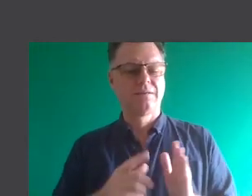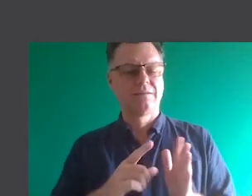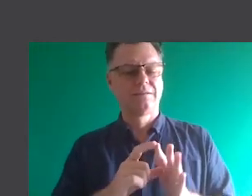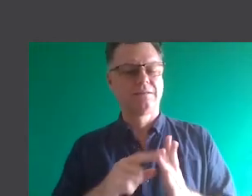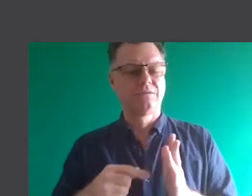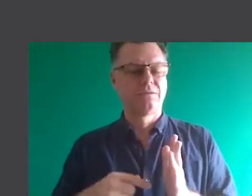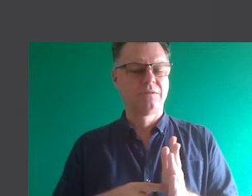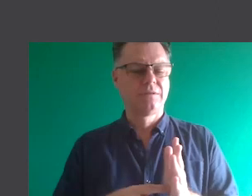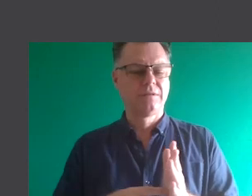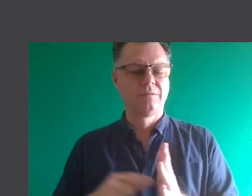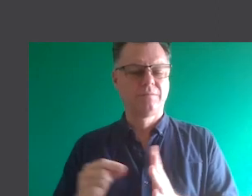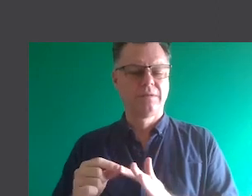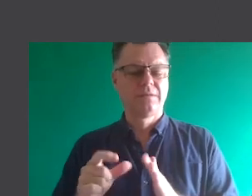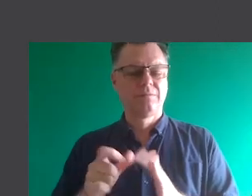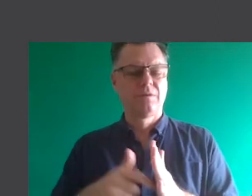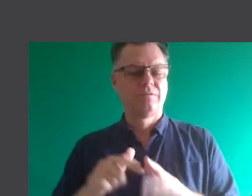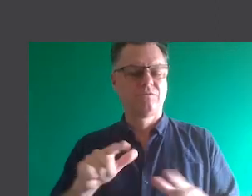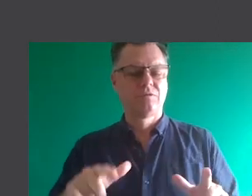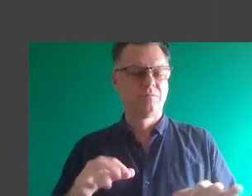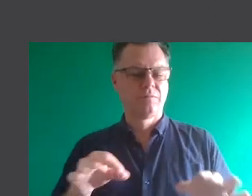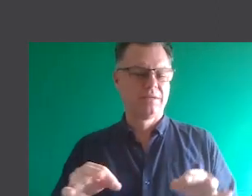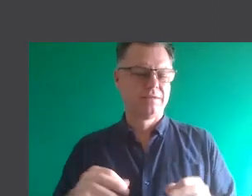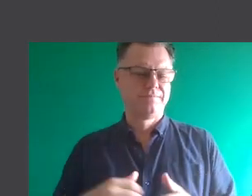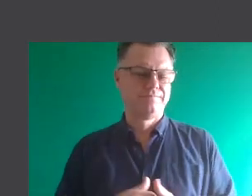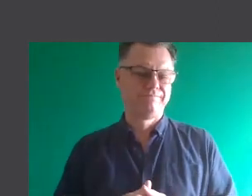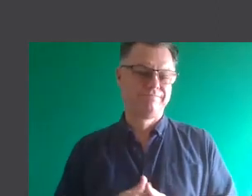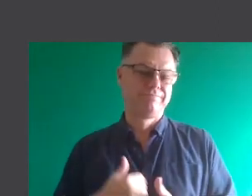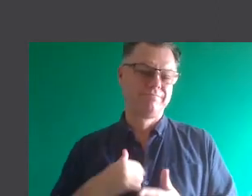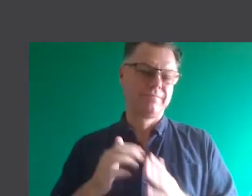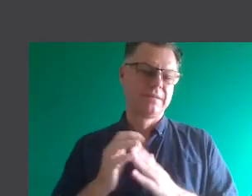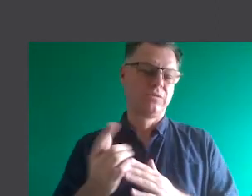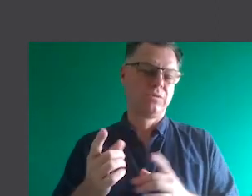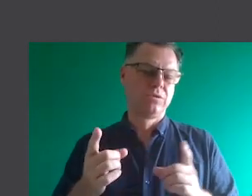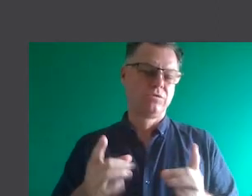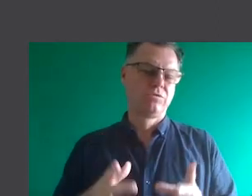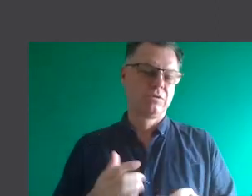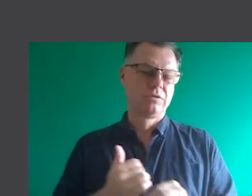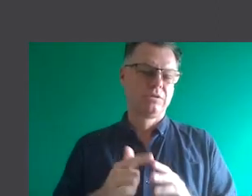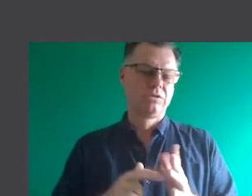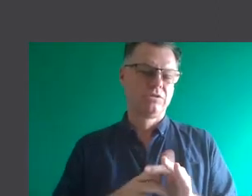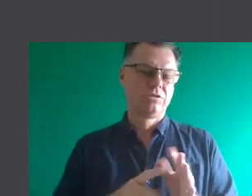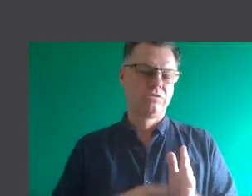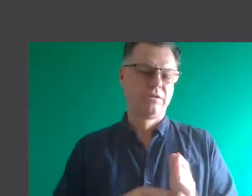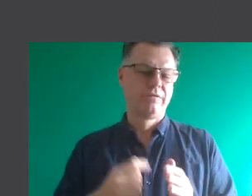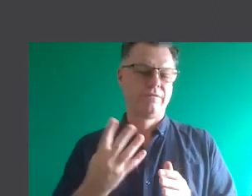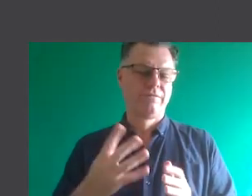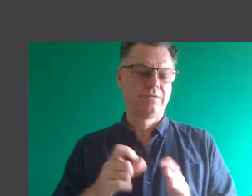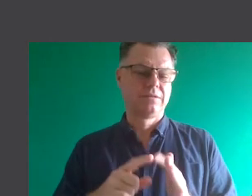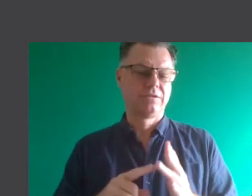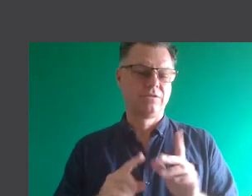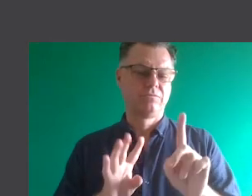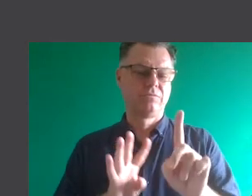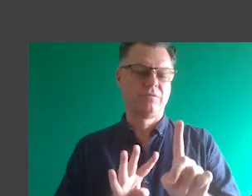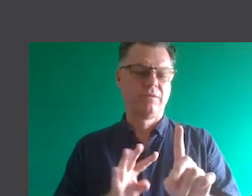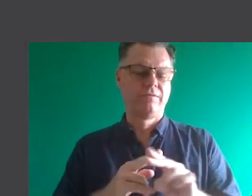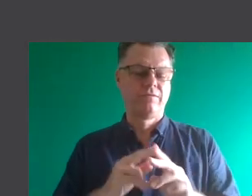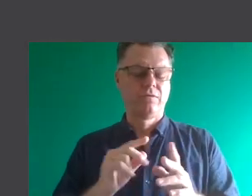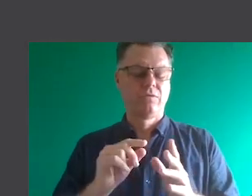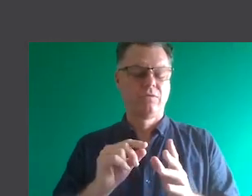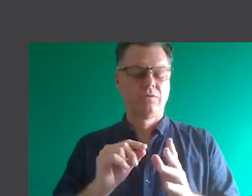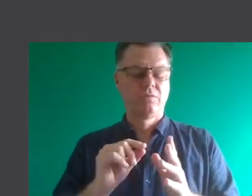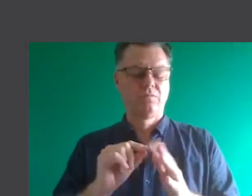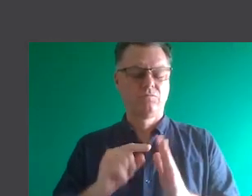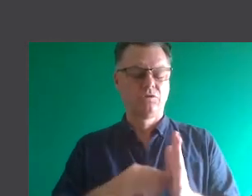administrative office of the Department of Transport and Planning. And our sort of leadership is the Director General with